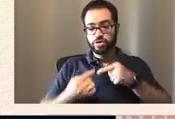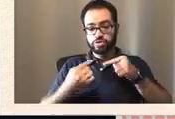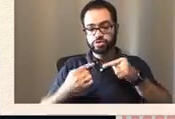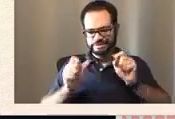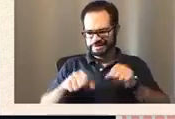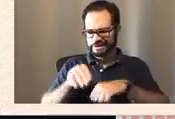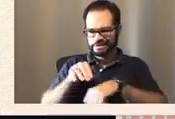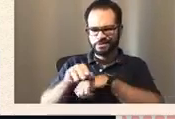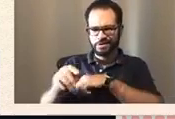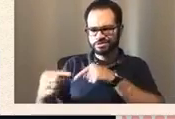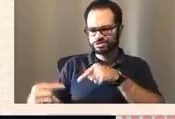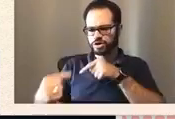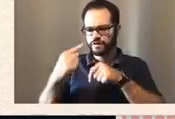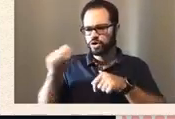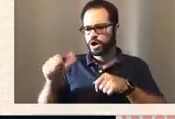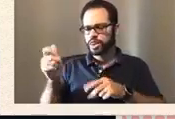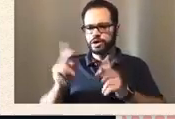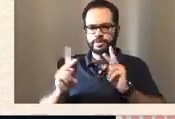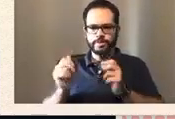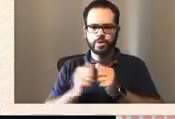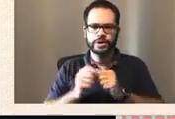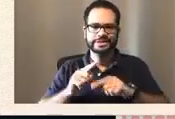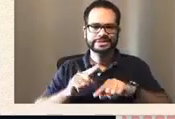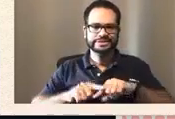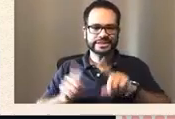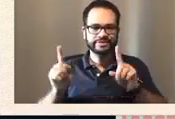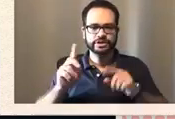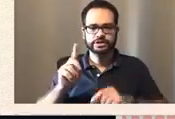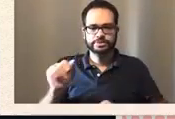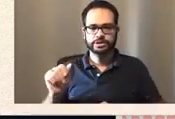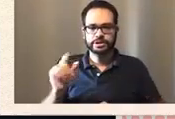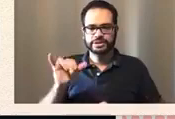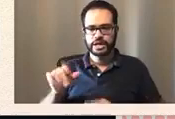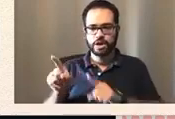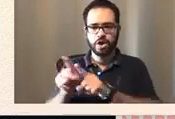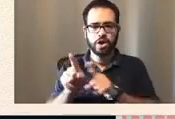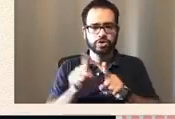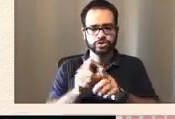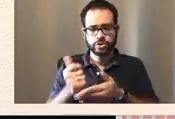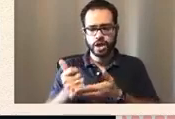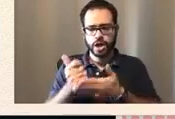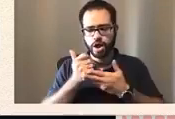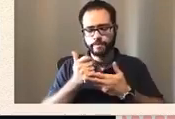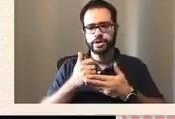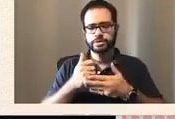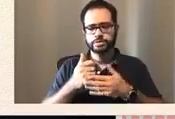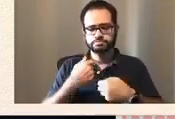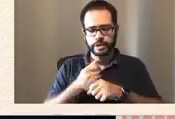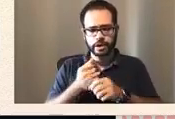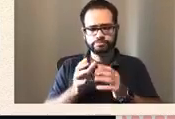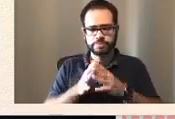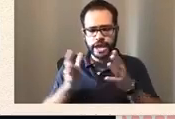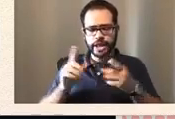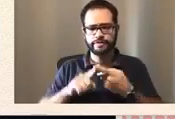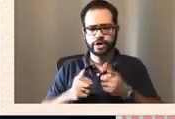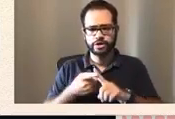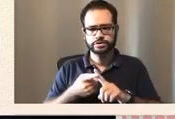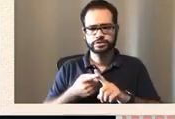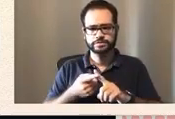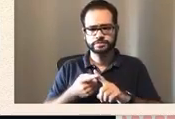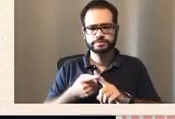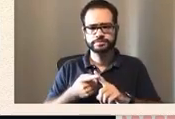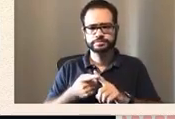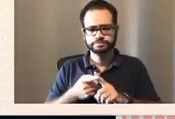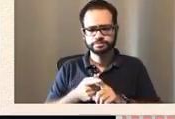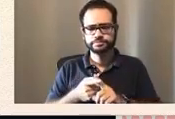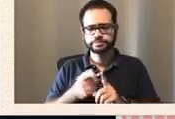different disabilities. It's also helped me make many friends of people with different disabilities. And I'm sure many